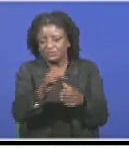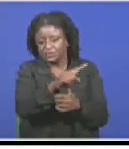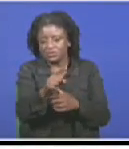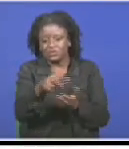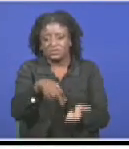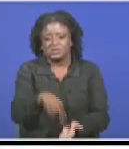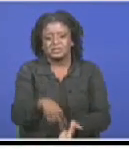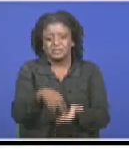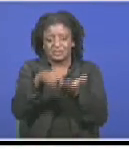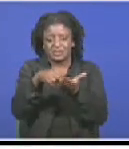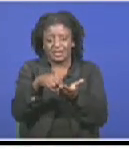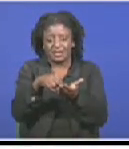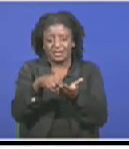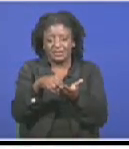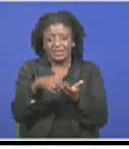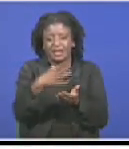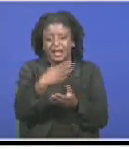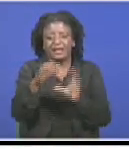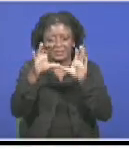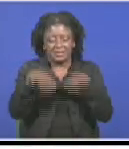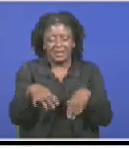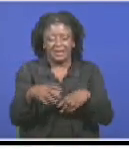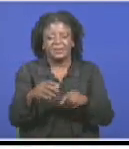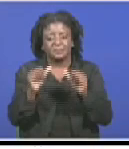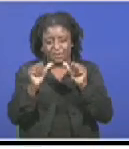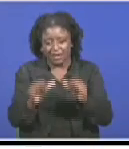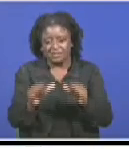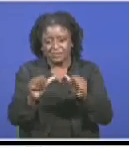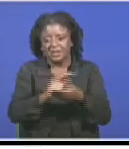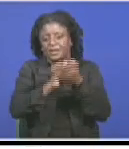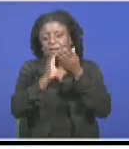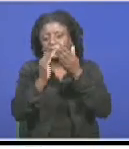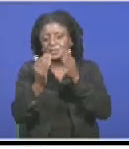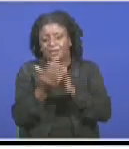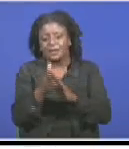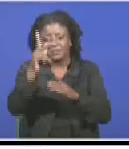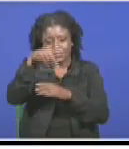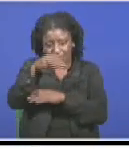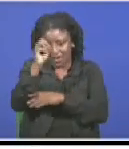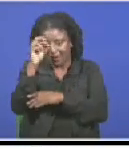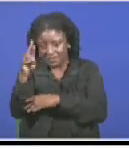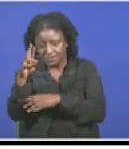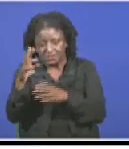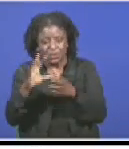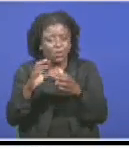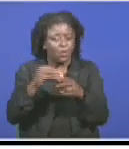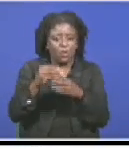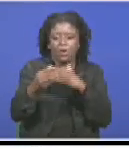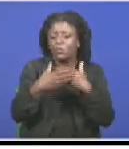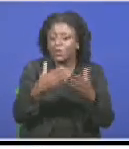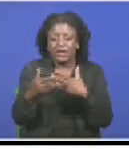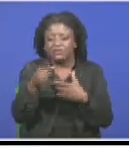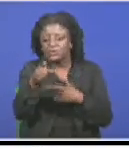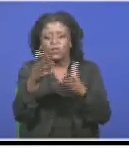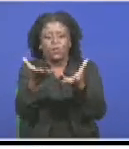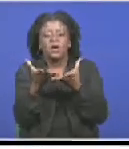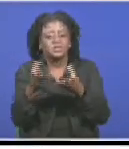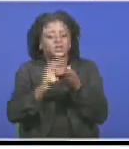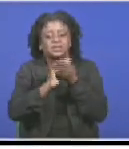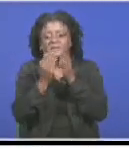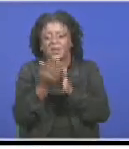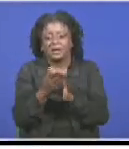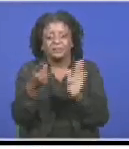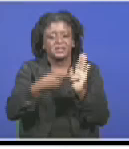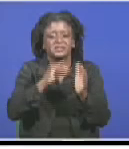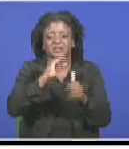stand and can possibly become the Prime Minister or whatever you want to become. This